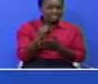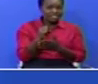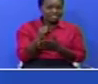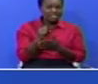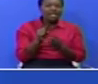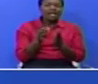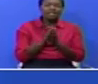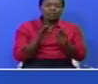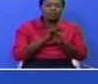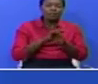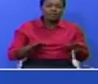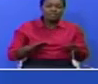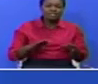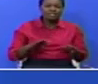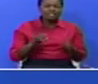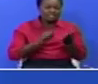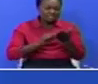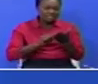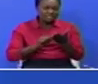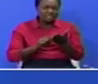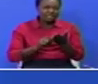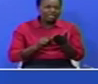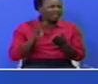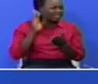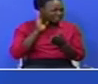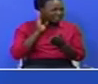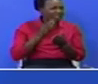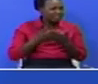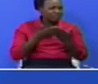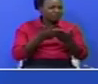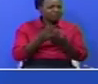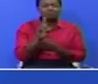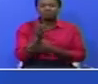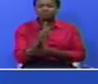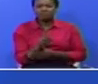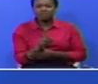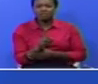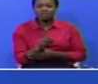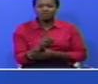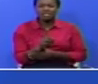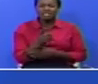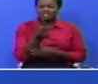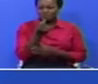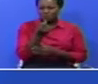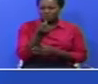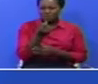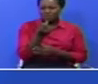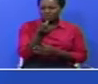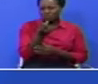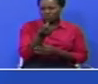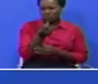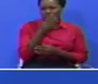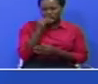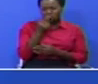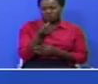the permanent secretary, whom we didn't have a chance of hearing his submissions that often. He really spoke rarely in this morning's session,